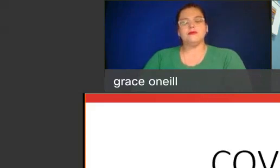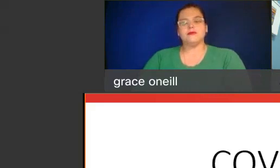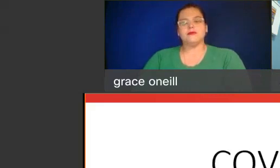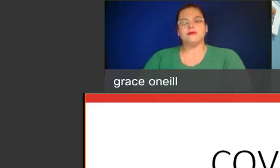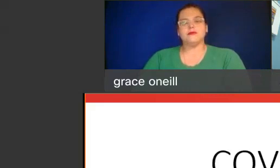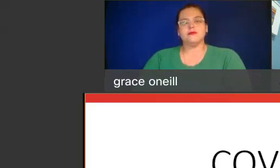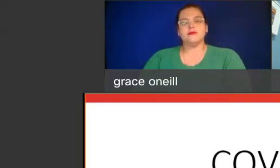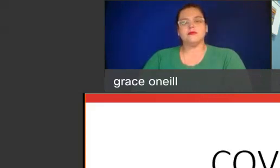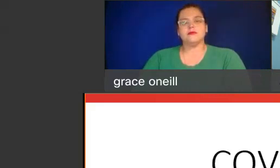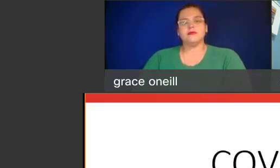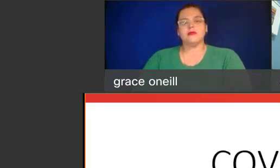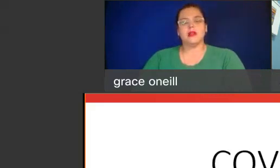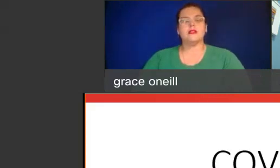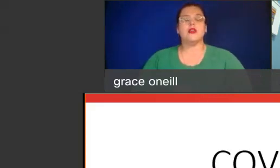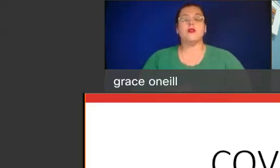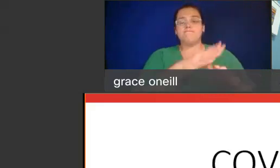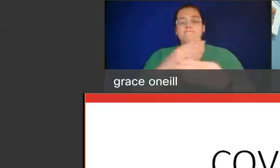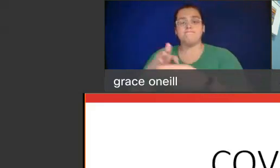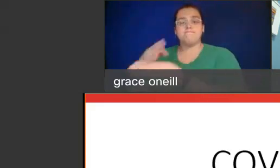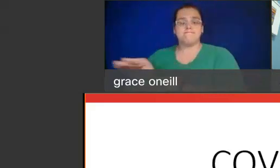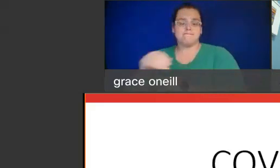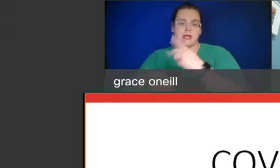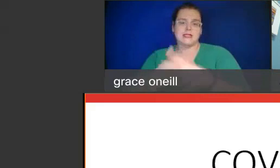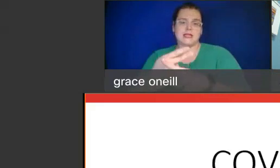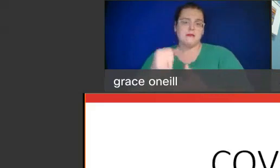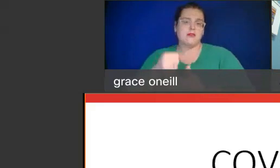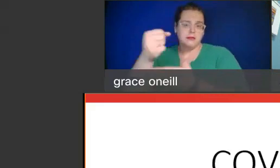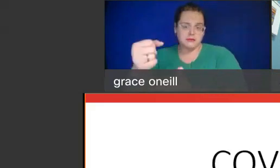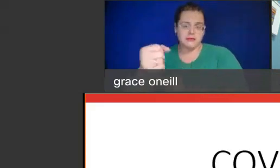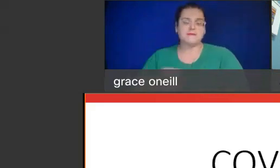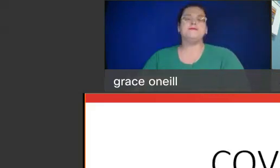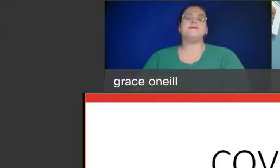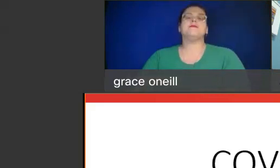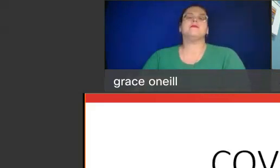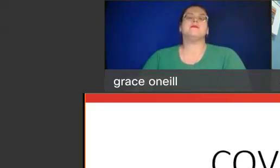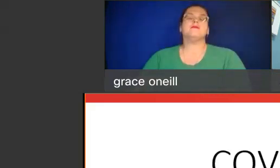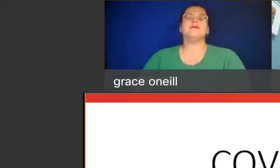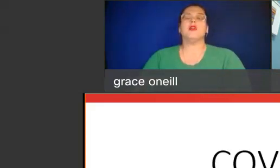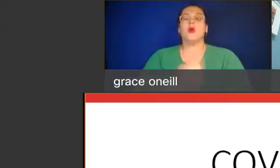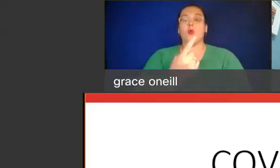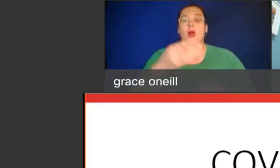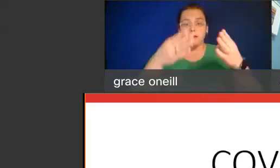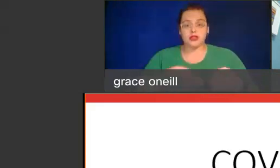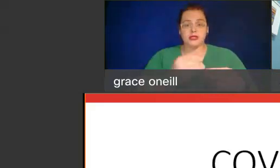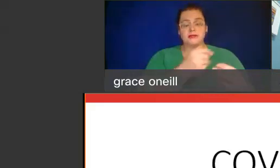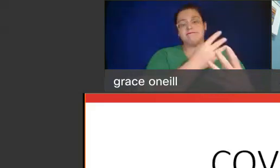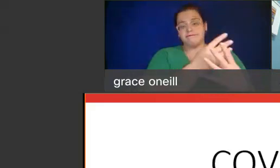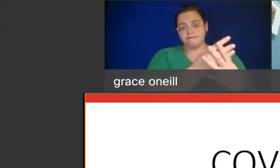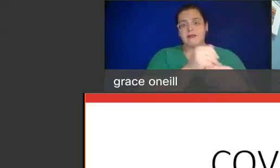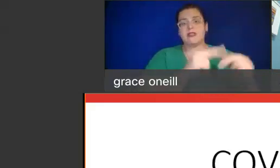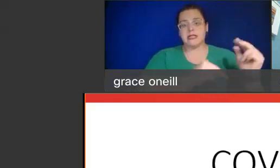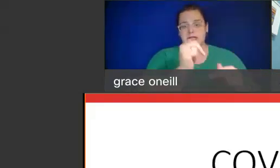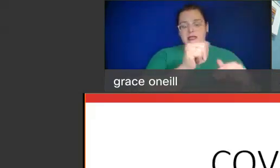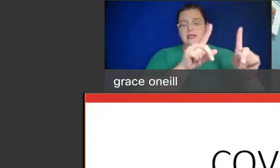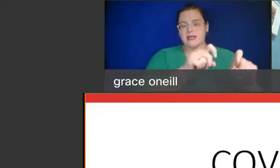So by placement type, we have had 1 person in a correctional facility test positive,